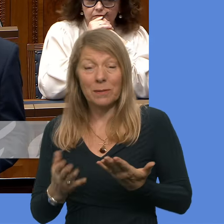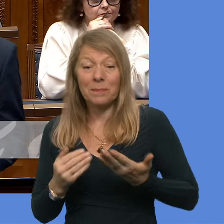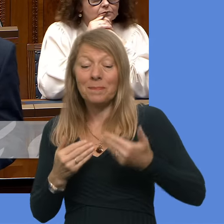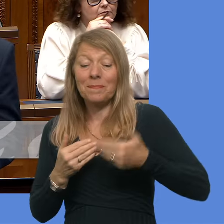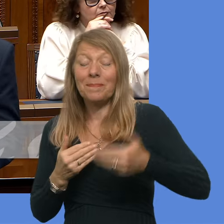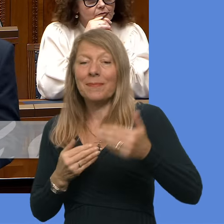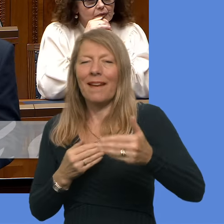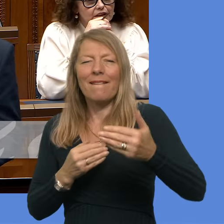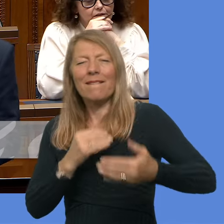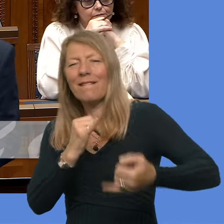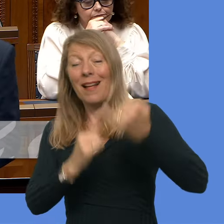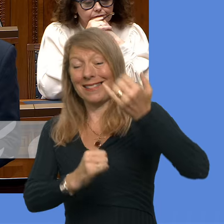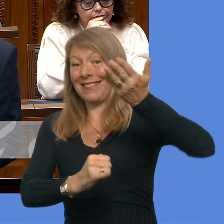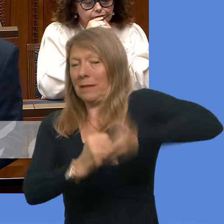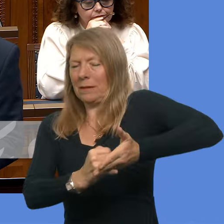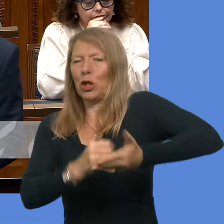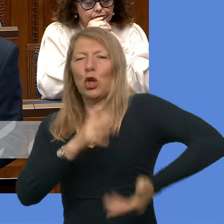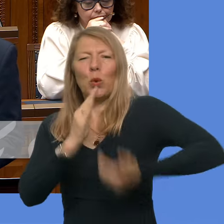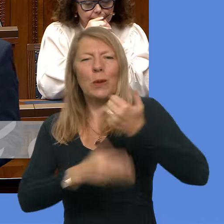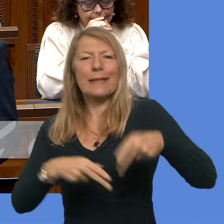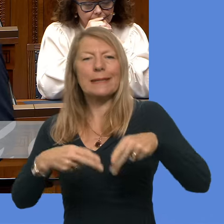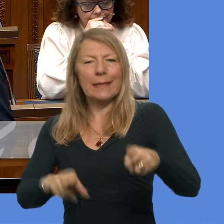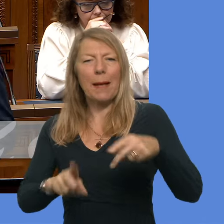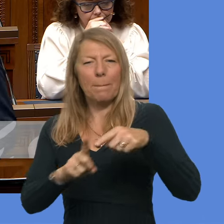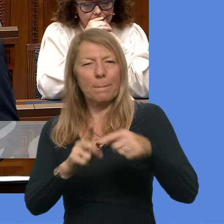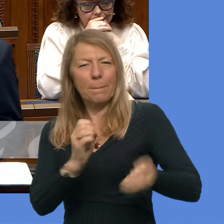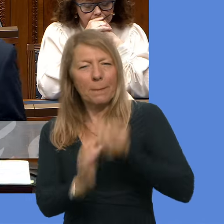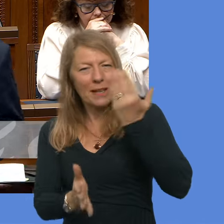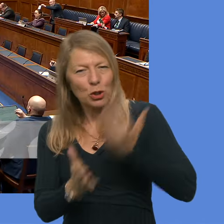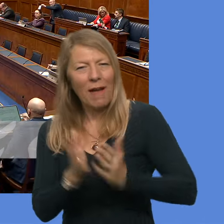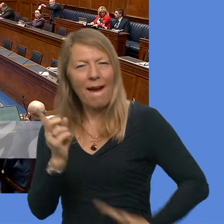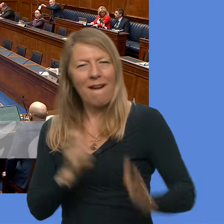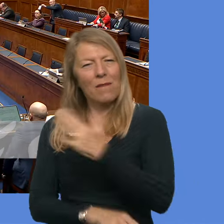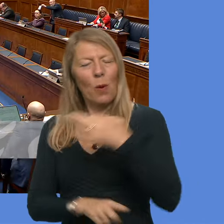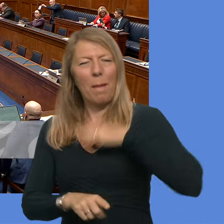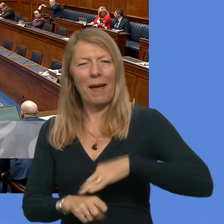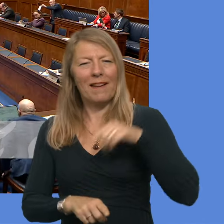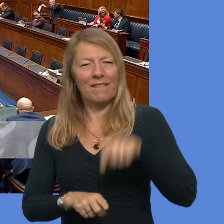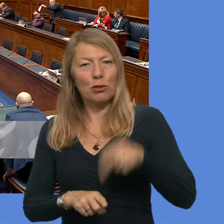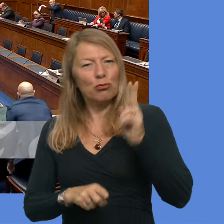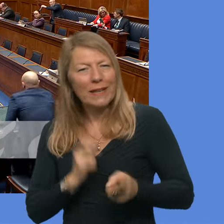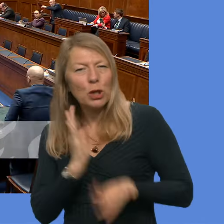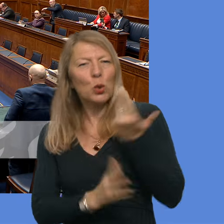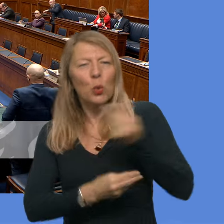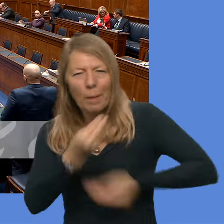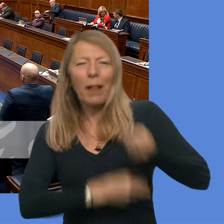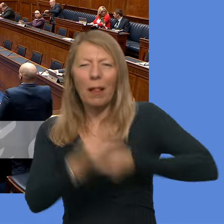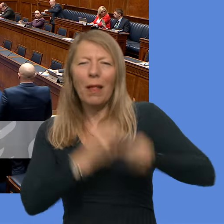design, maximising the community benefit opportunities and ensuring prosperity for all. Mr. Honeyford.